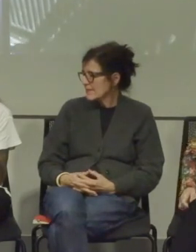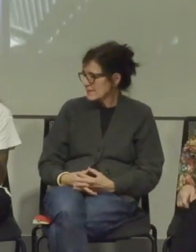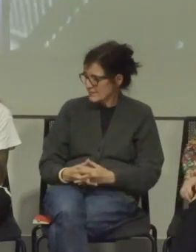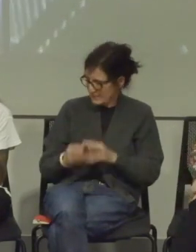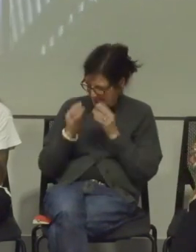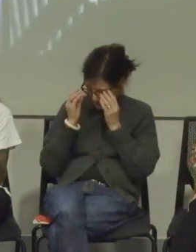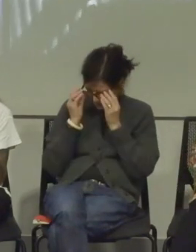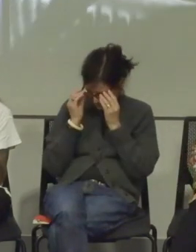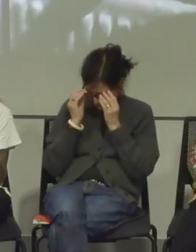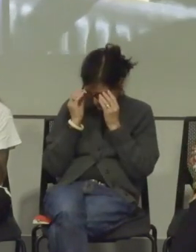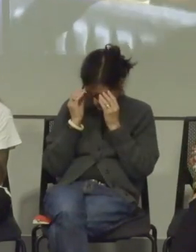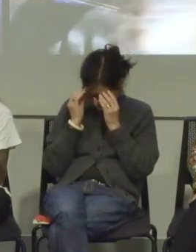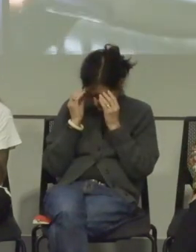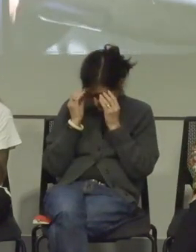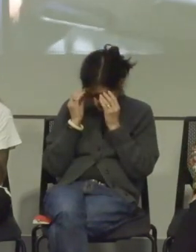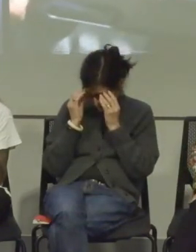I don't read the paper.